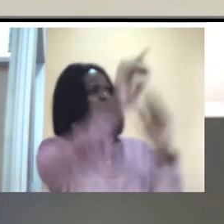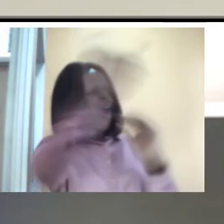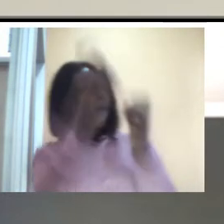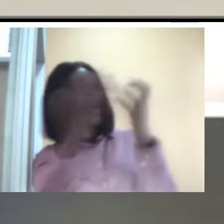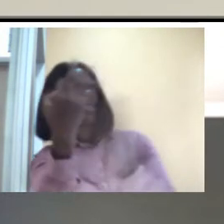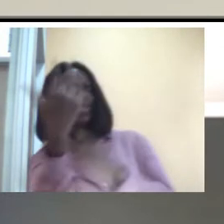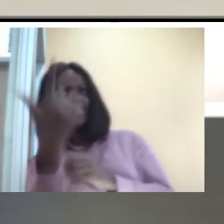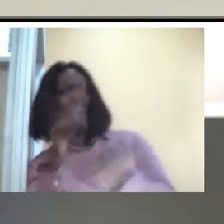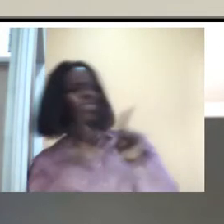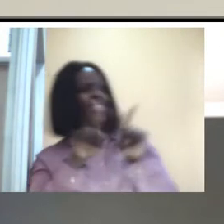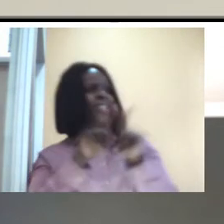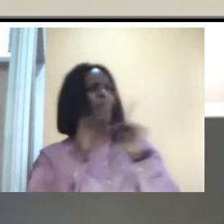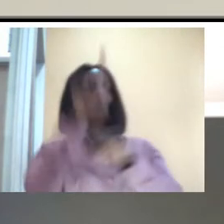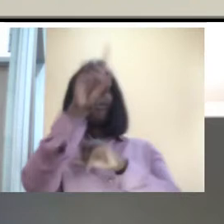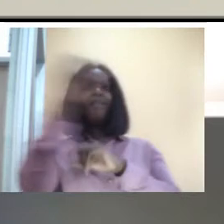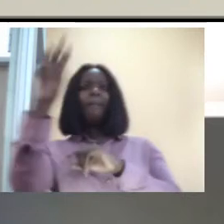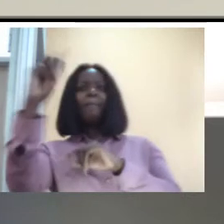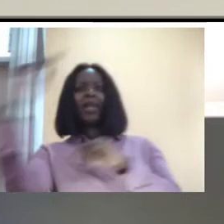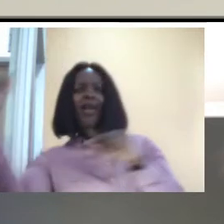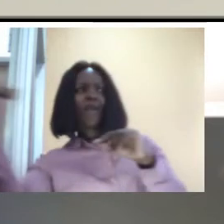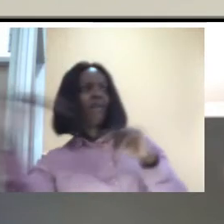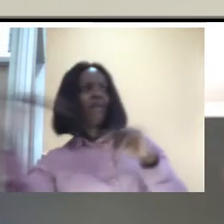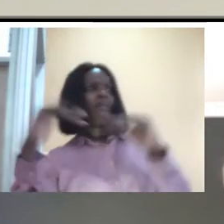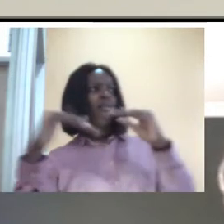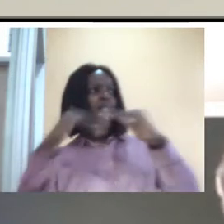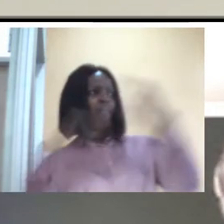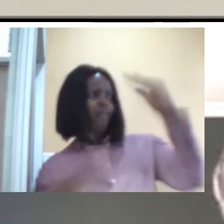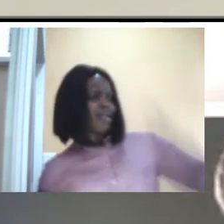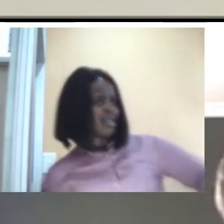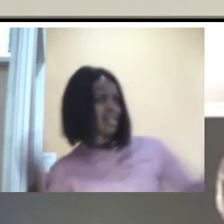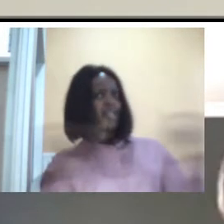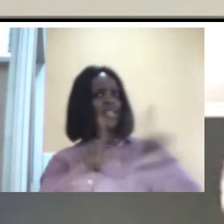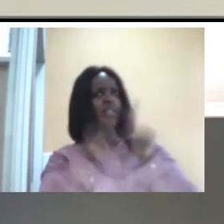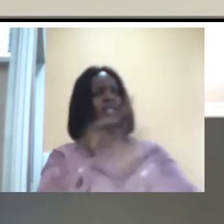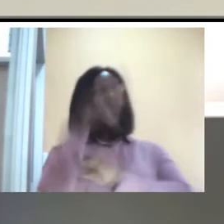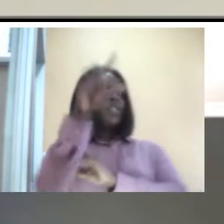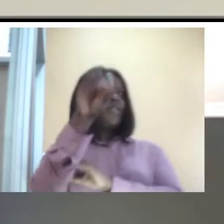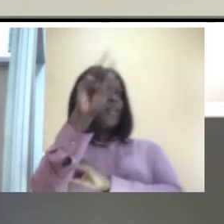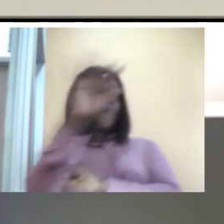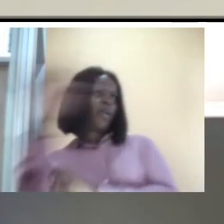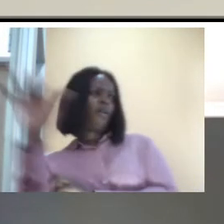for audits, 100 million under expenditure, 170 million from Ndingwe.